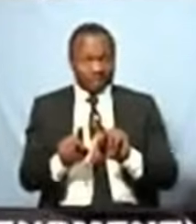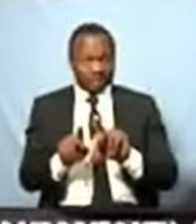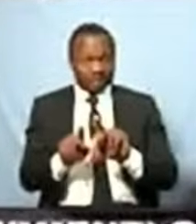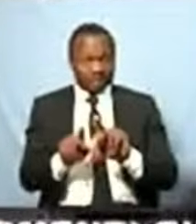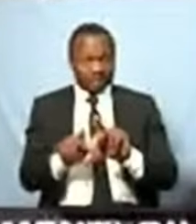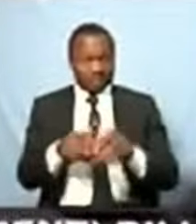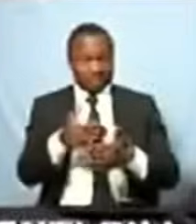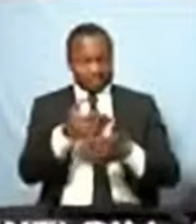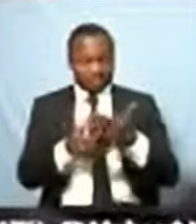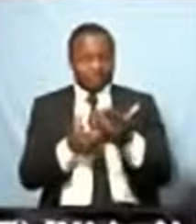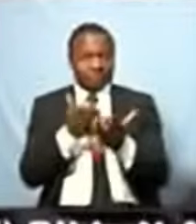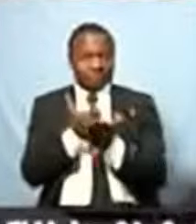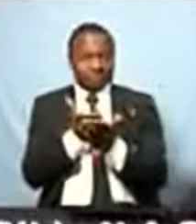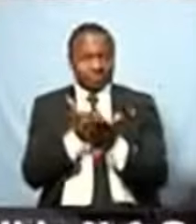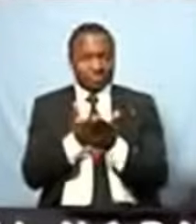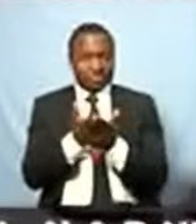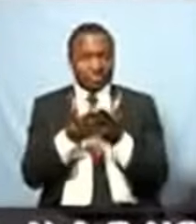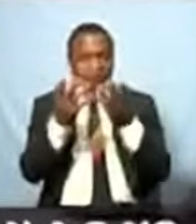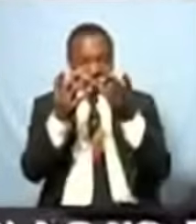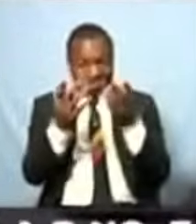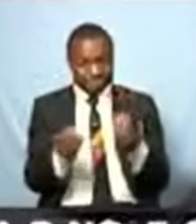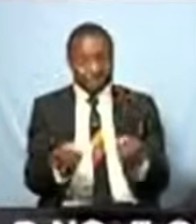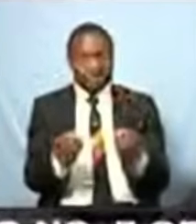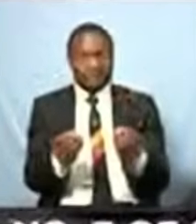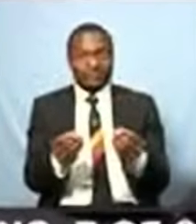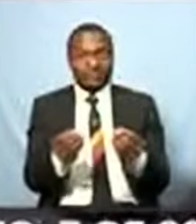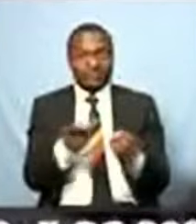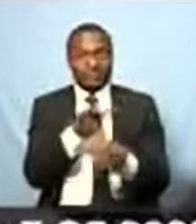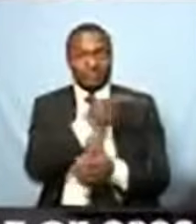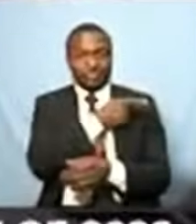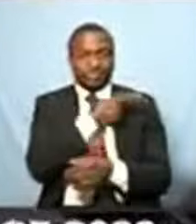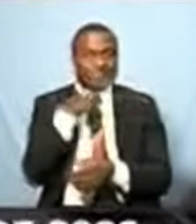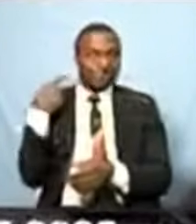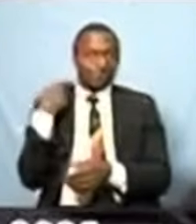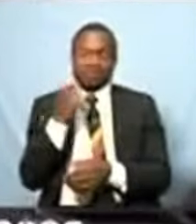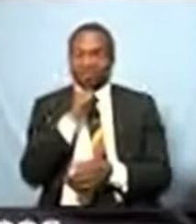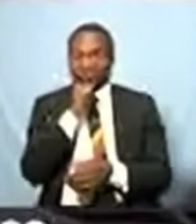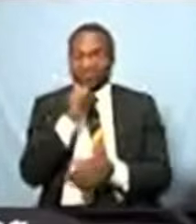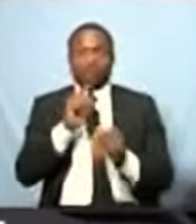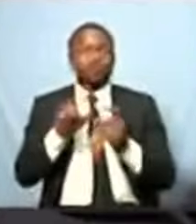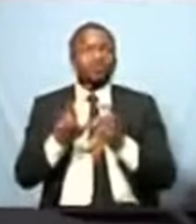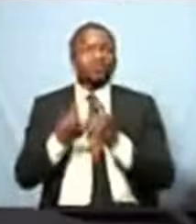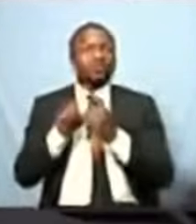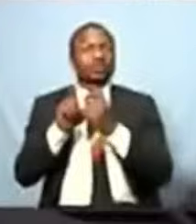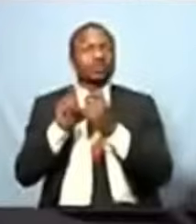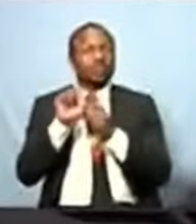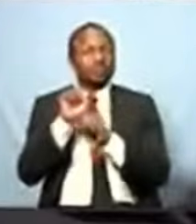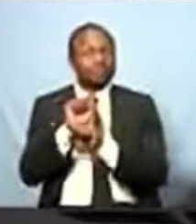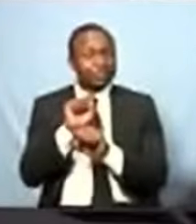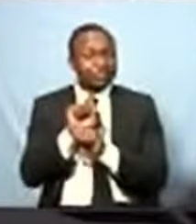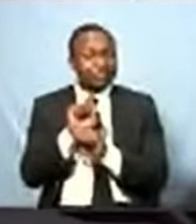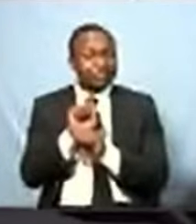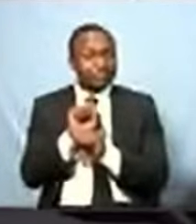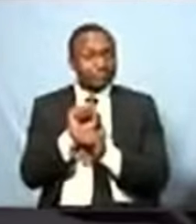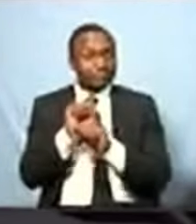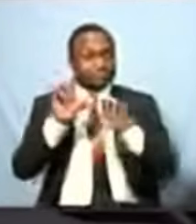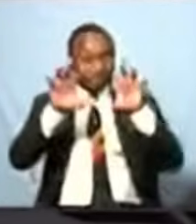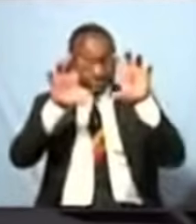of the proposal. The dissolution of Parliament will not affect the operation or existence of the